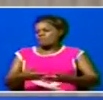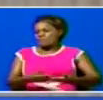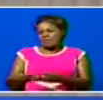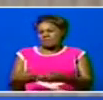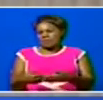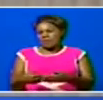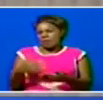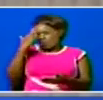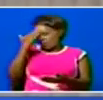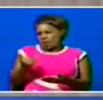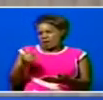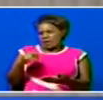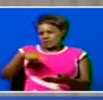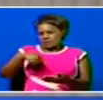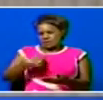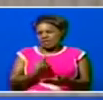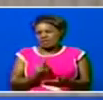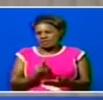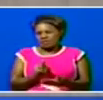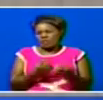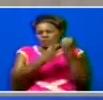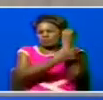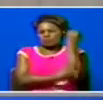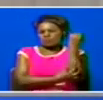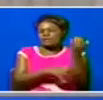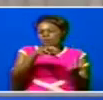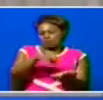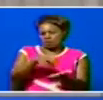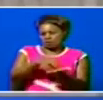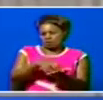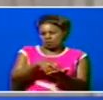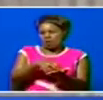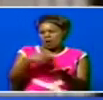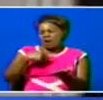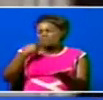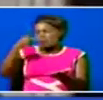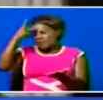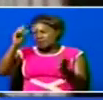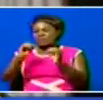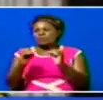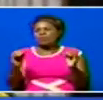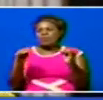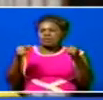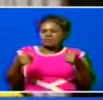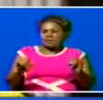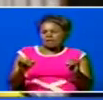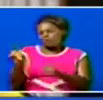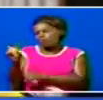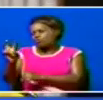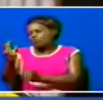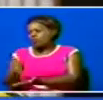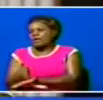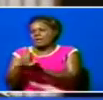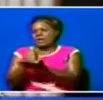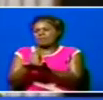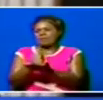part of the reason that we are really encountering is because of the poverty situation, or some of them, they don't have parents. And they are trying to look for people who can help them, and